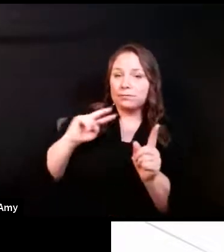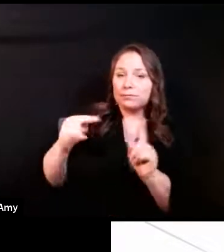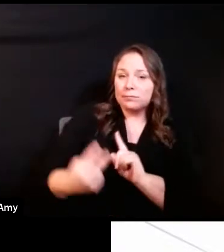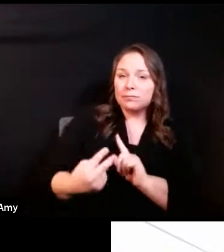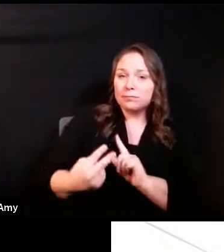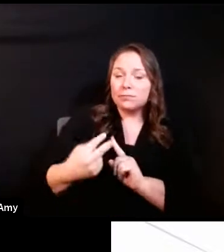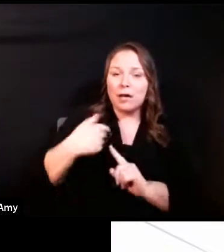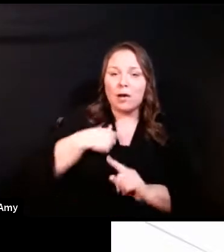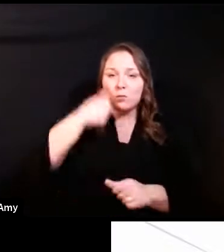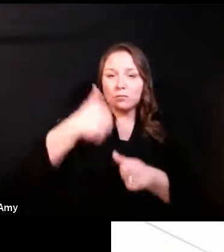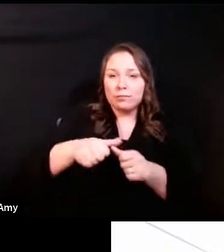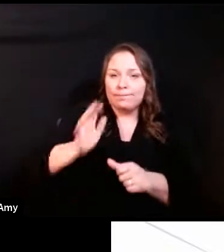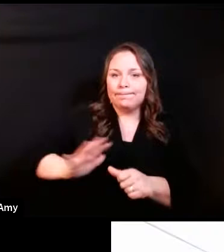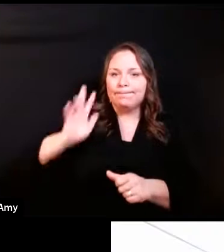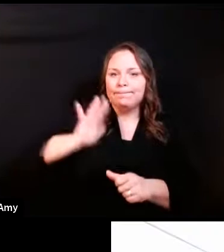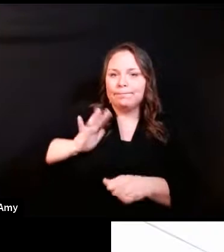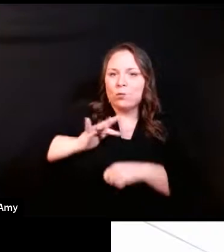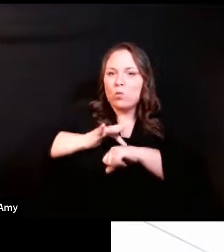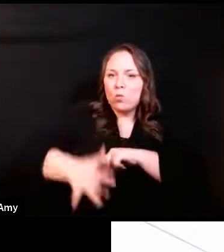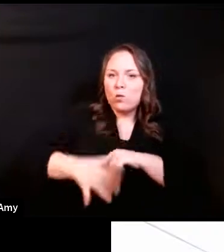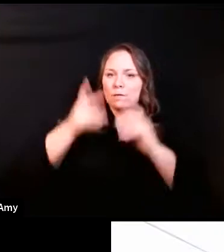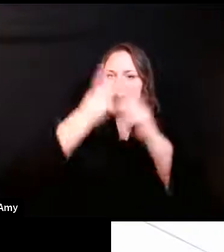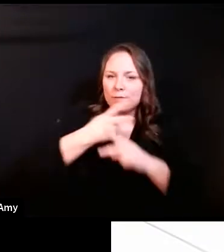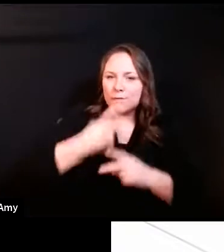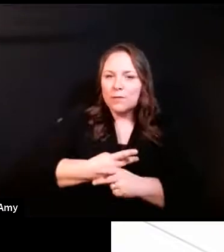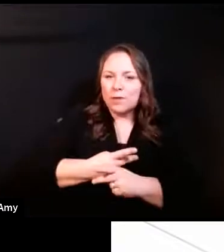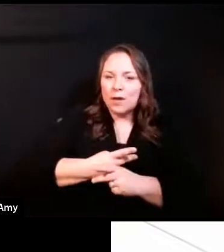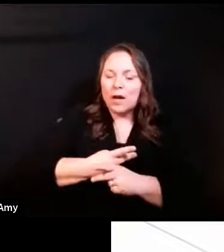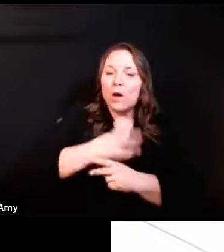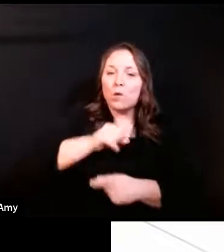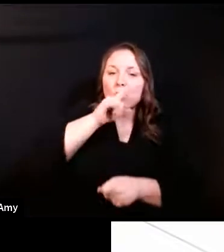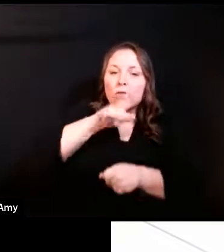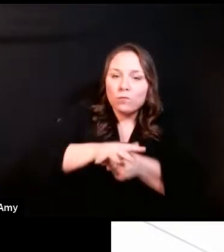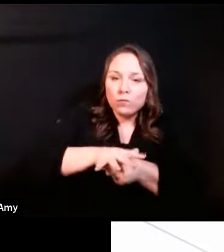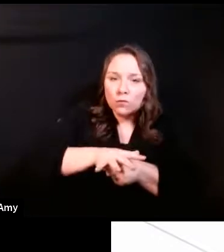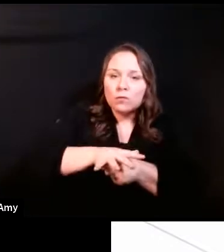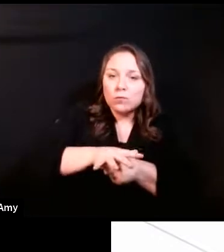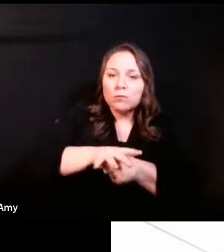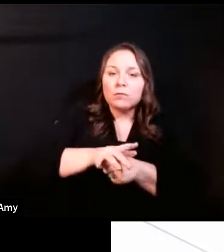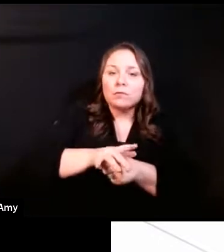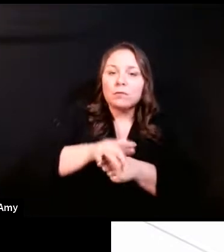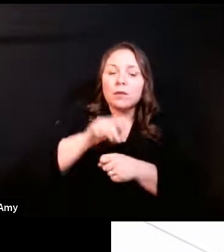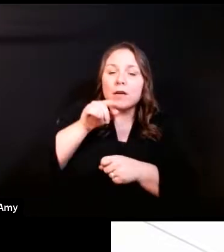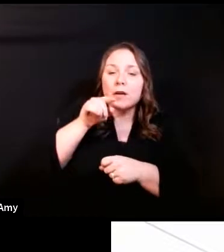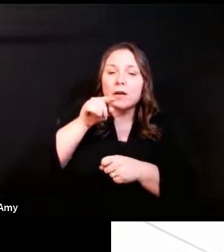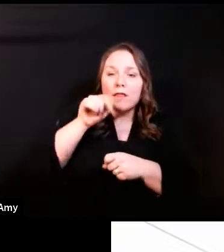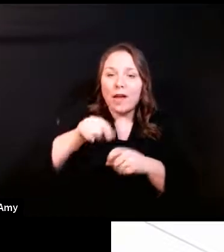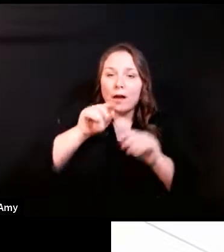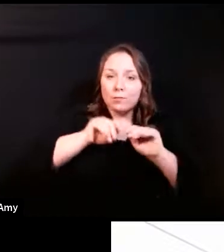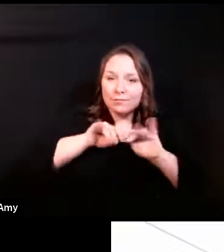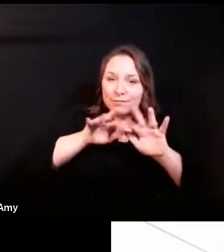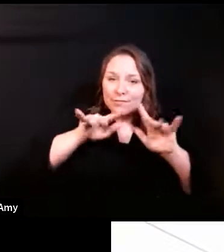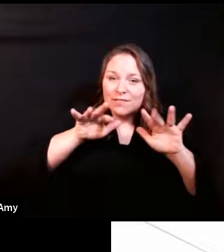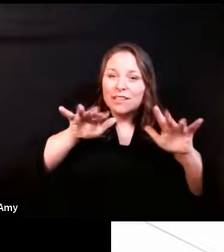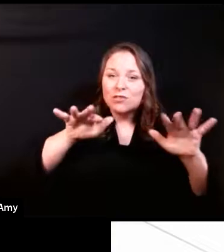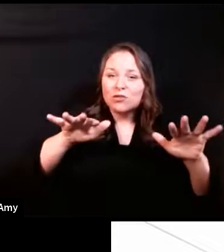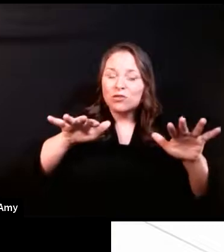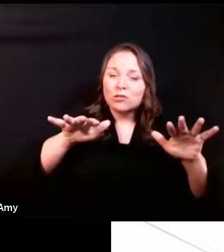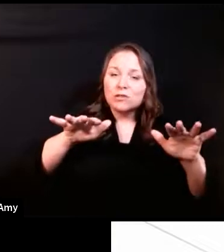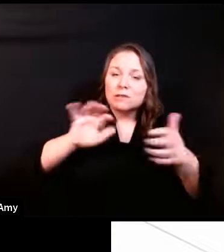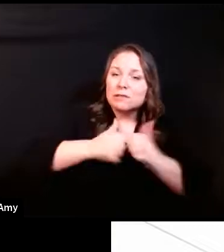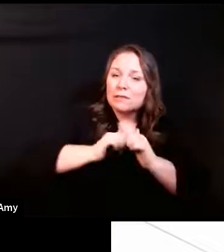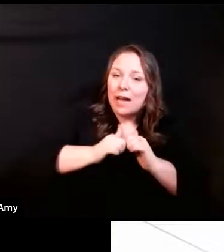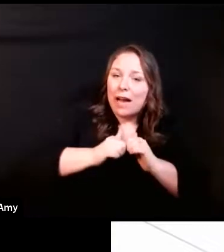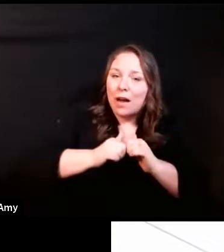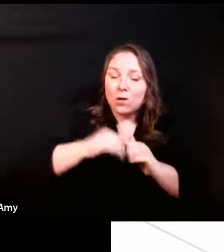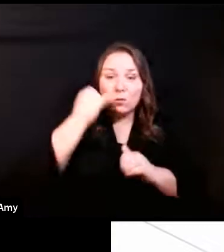remember early on in the pandemic finding out, confirmation that there was transmission of infection, even when people didn't